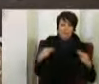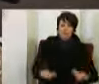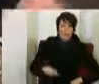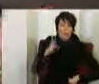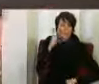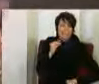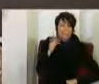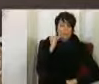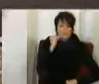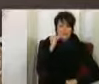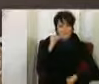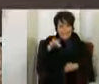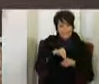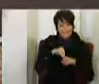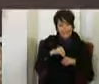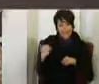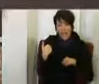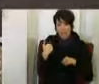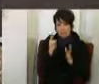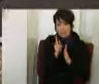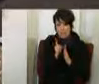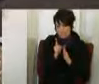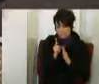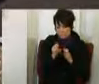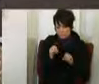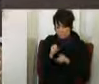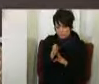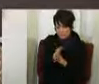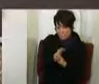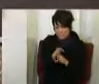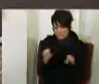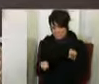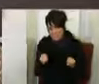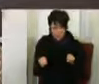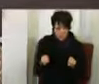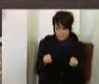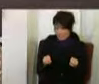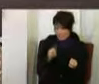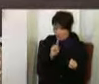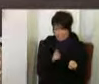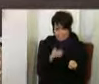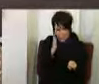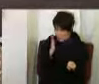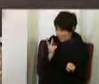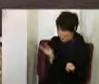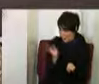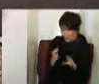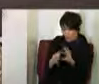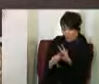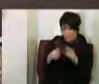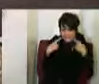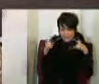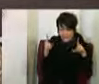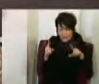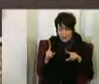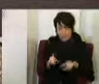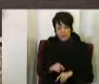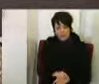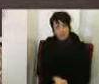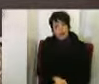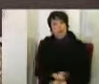those moments of doubt, those moments of, where is this really going? And not only did he have to deal with this reality, but then